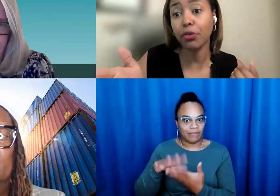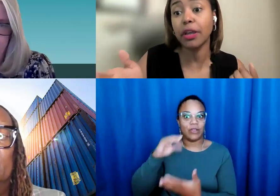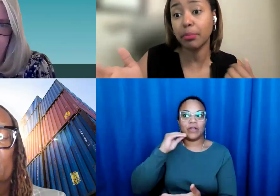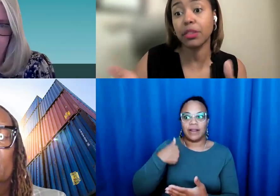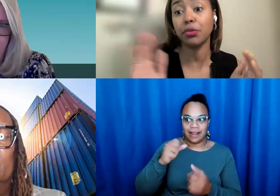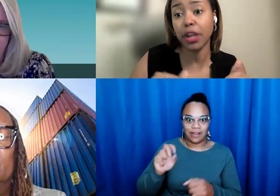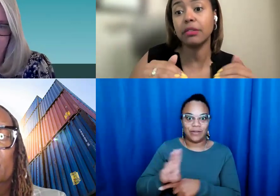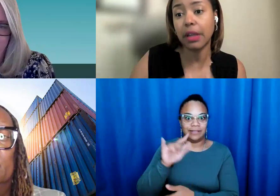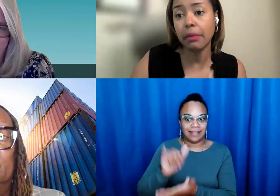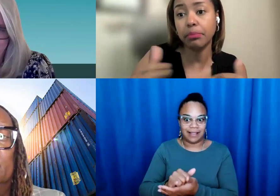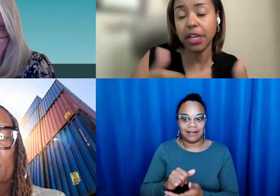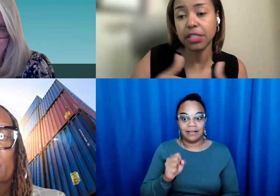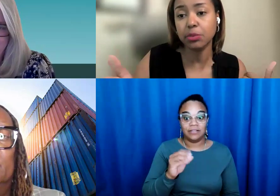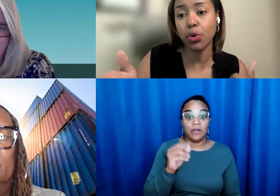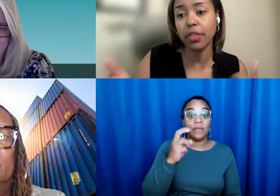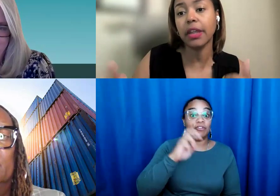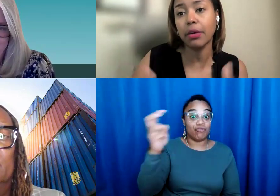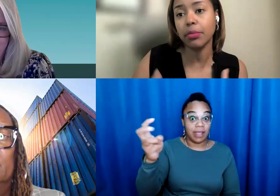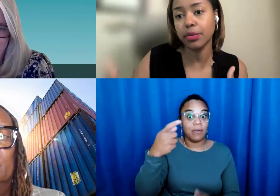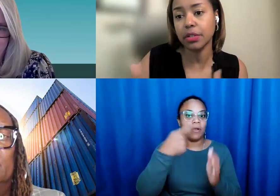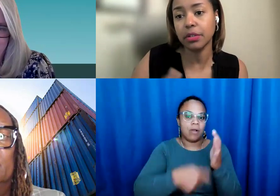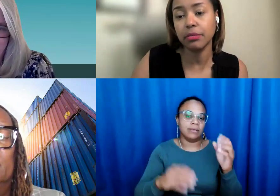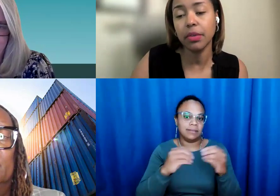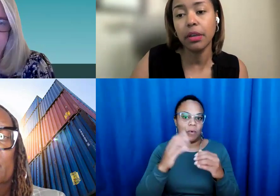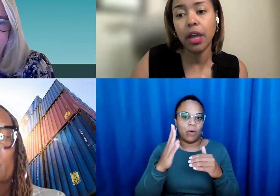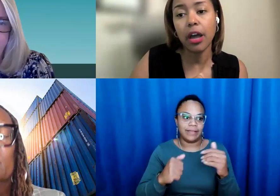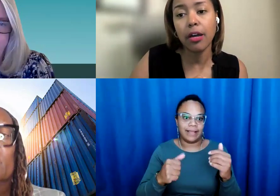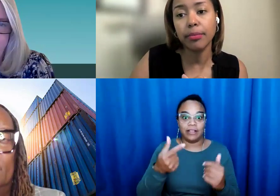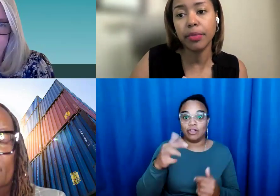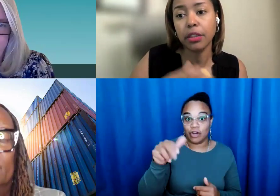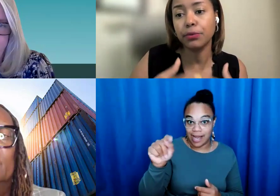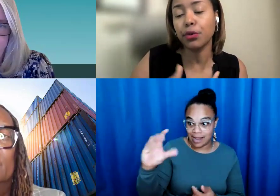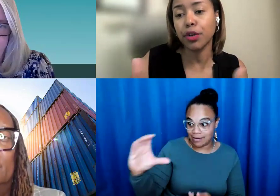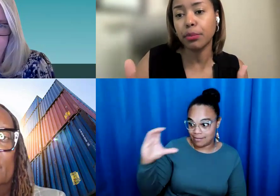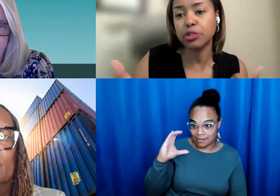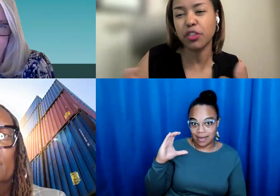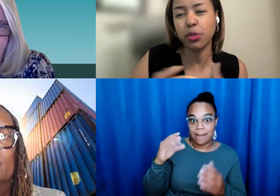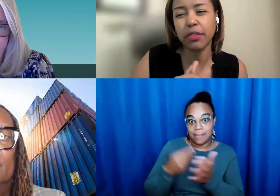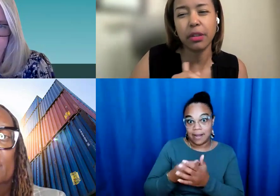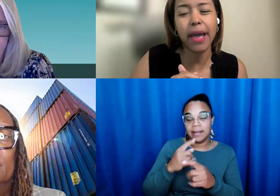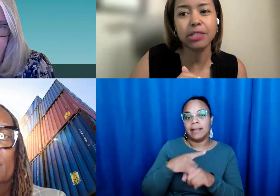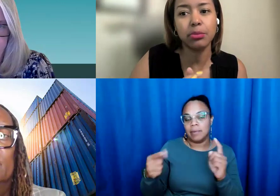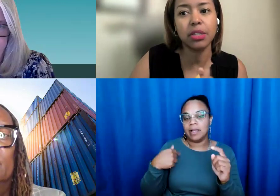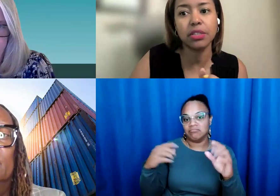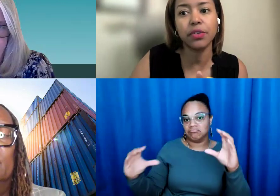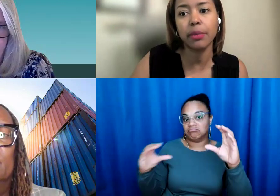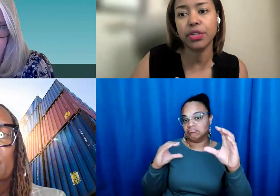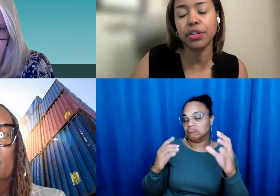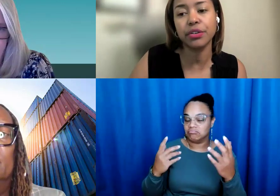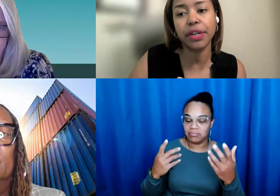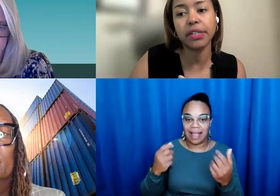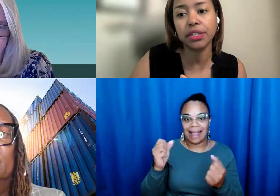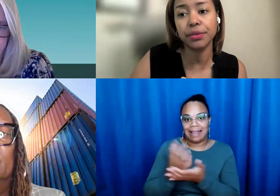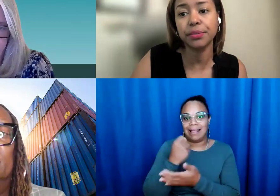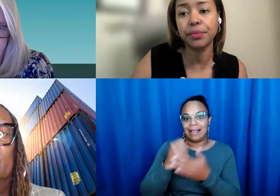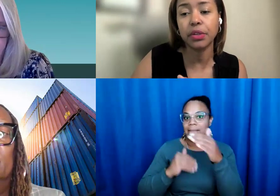is more than the grant, but the grant, because it's more than, I'll be able to get the full reimbursement of whatever the maximum is for